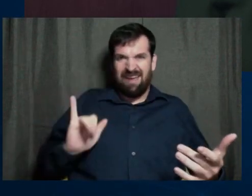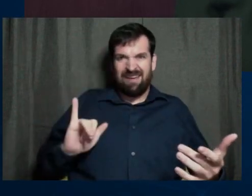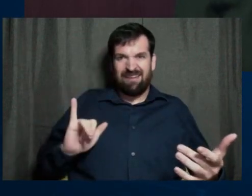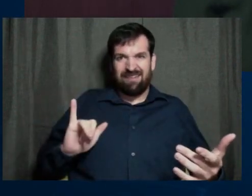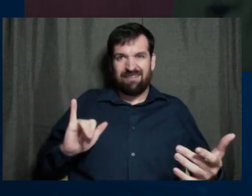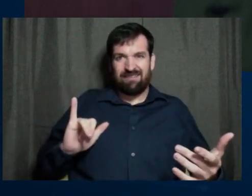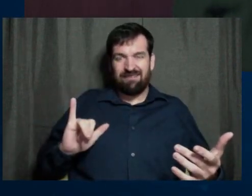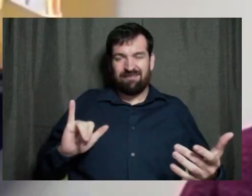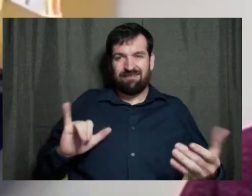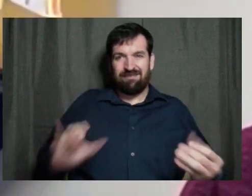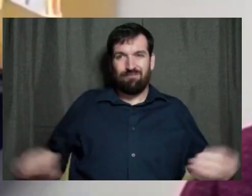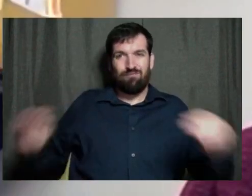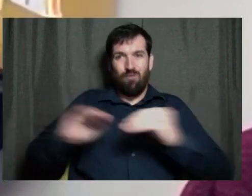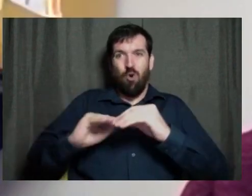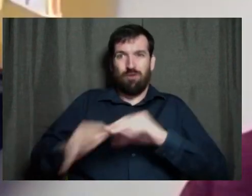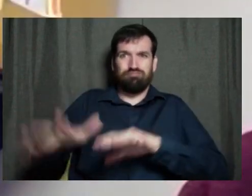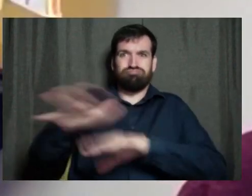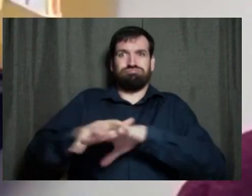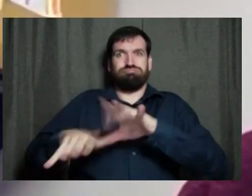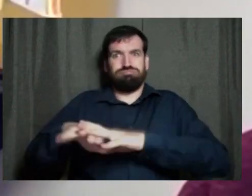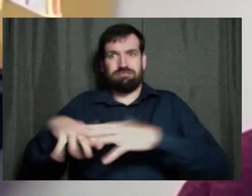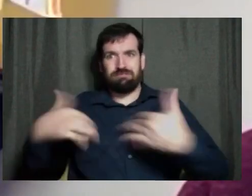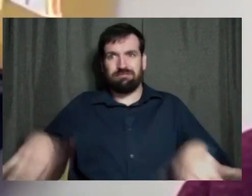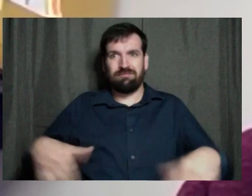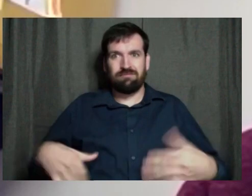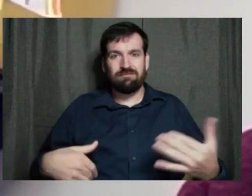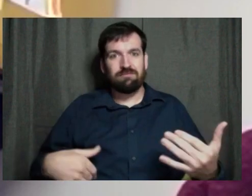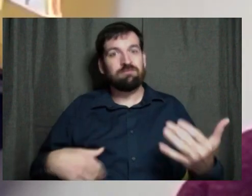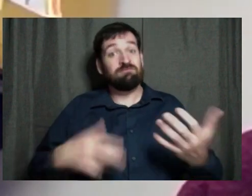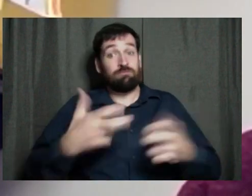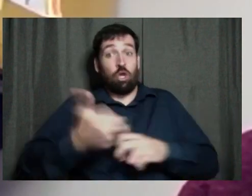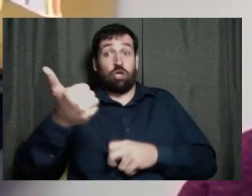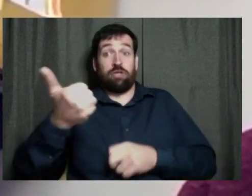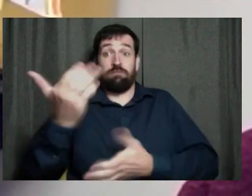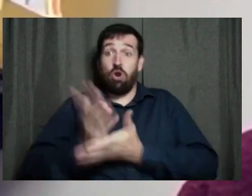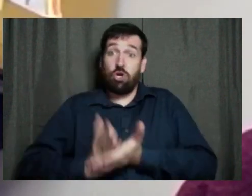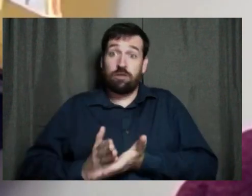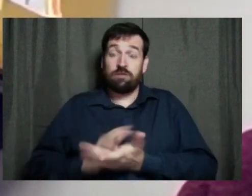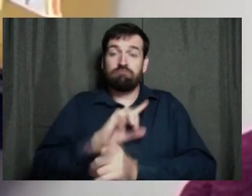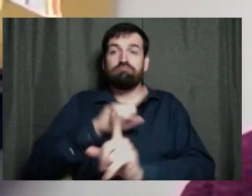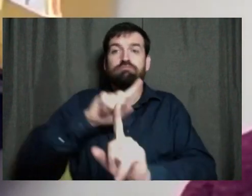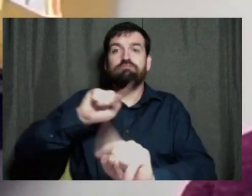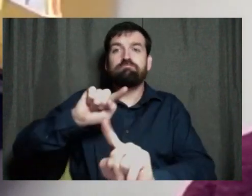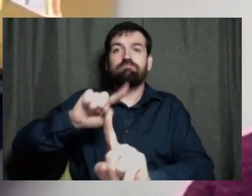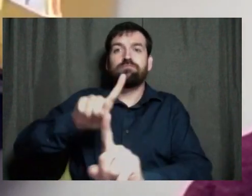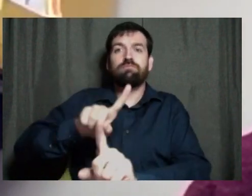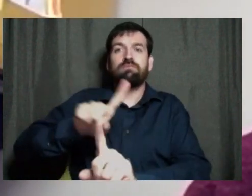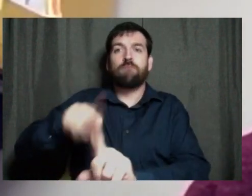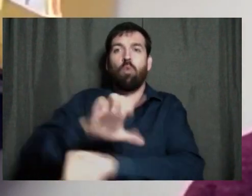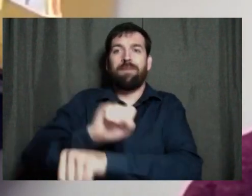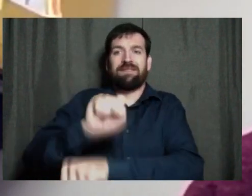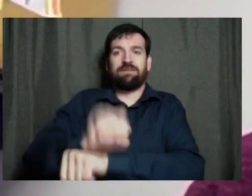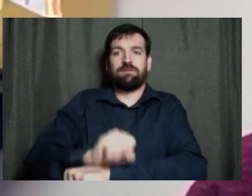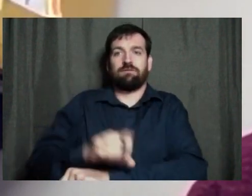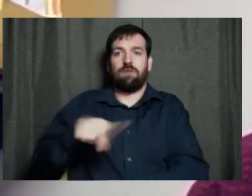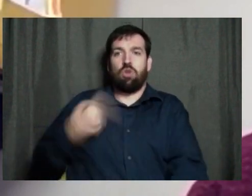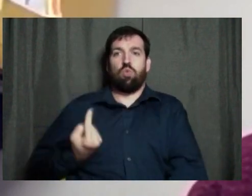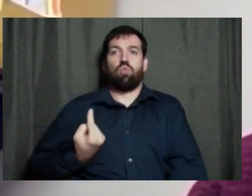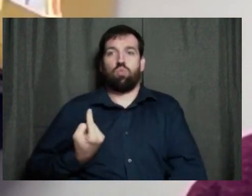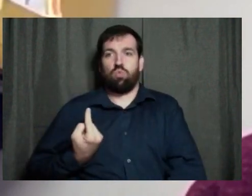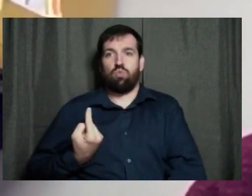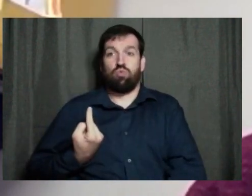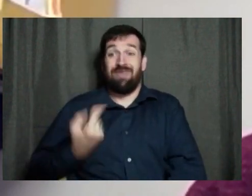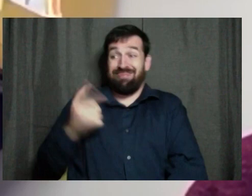layer? I think the hardest part of that was going to appointments alone. At the time, we were allowed to bring